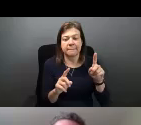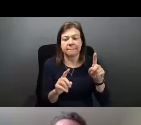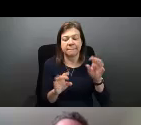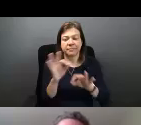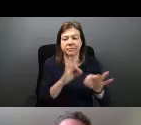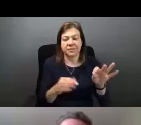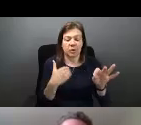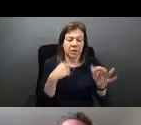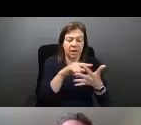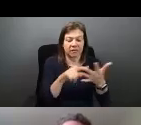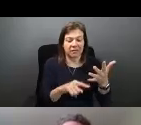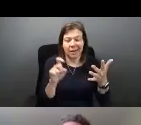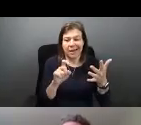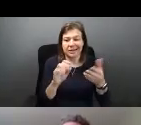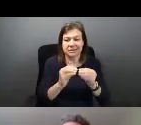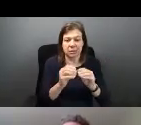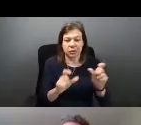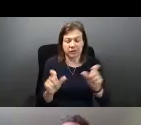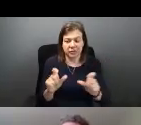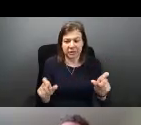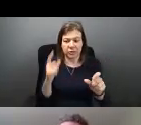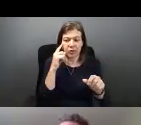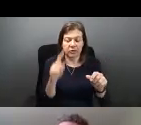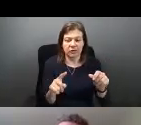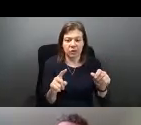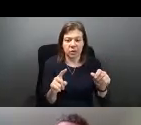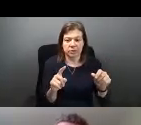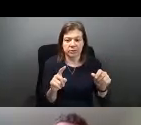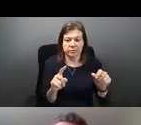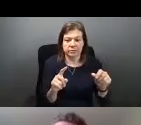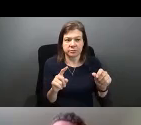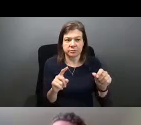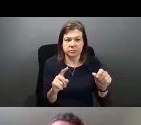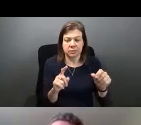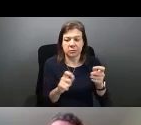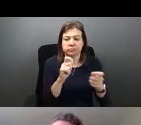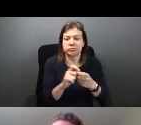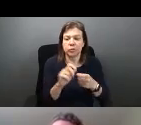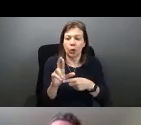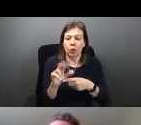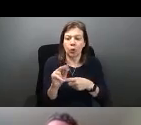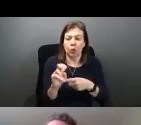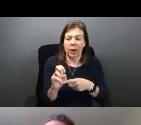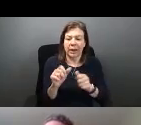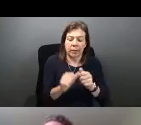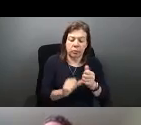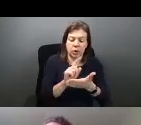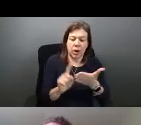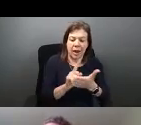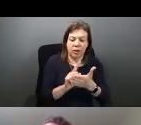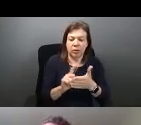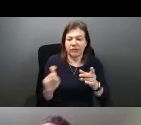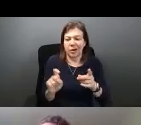having this many people for a certain rate per hour for this many